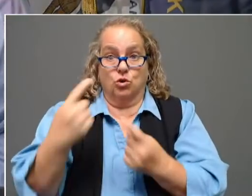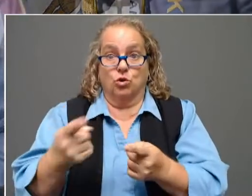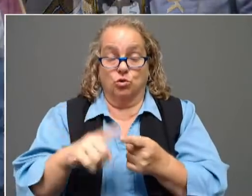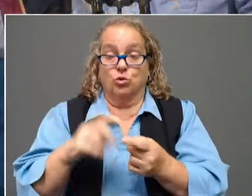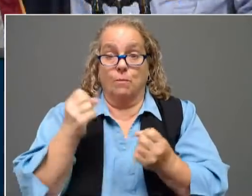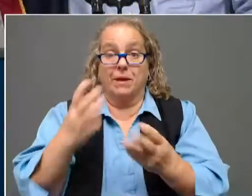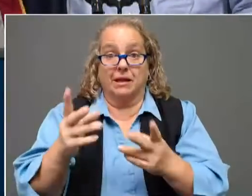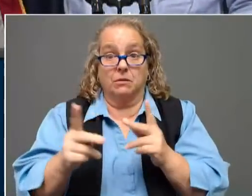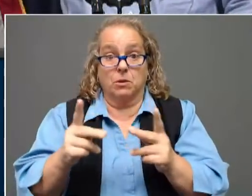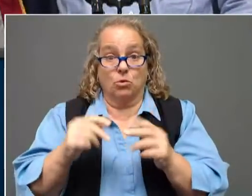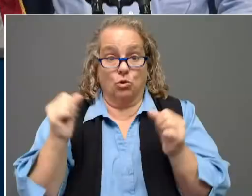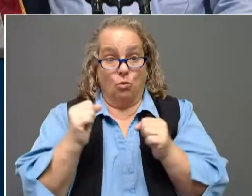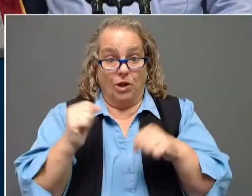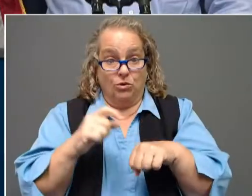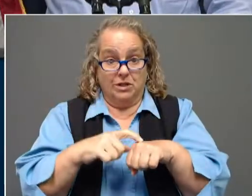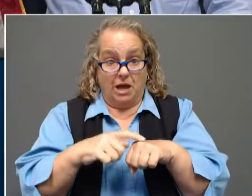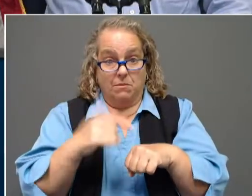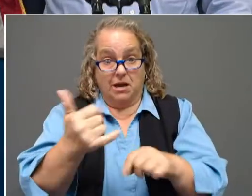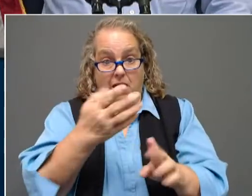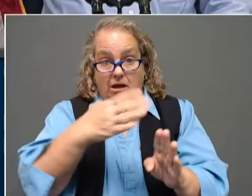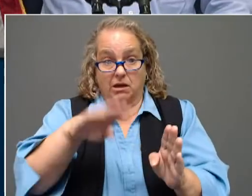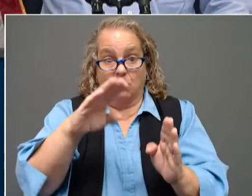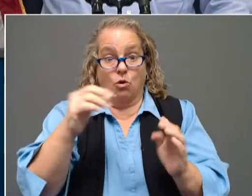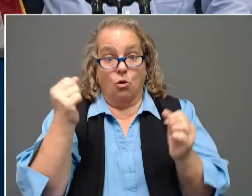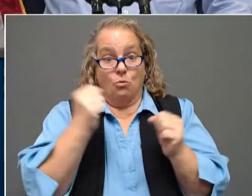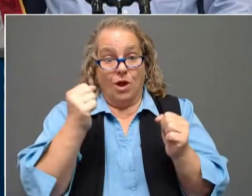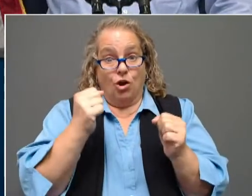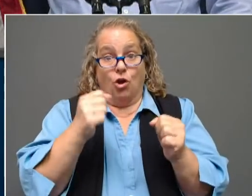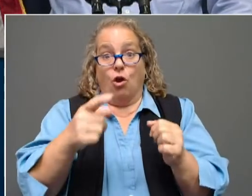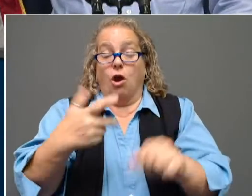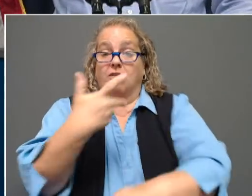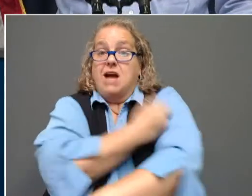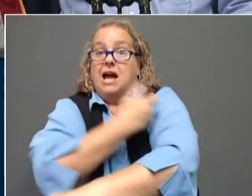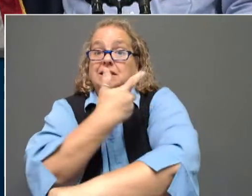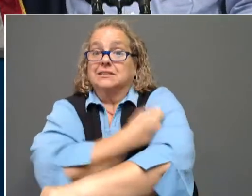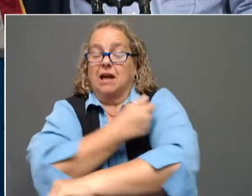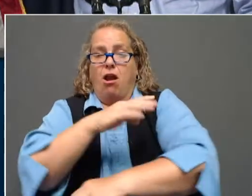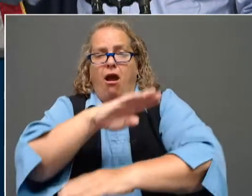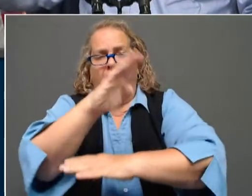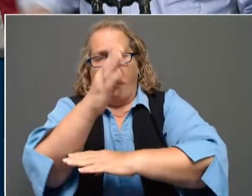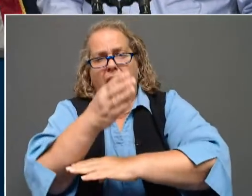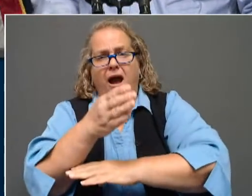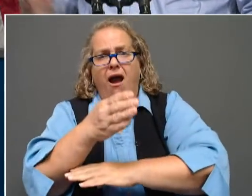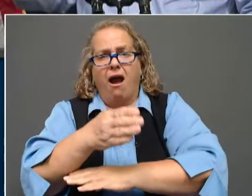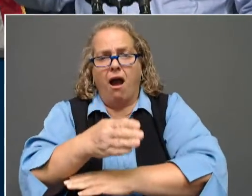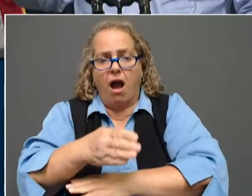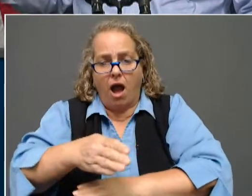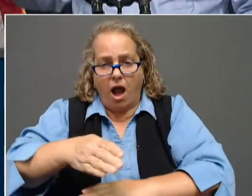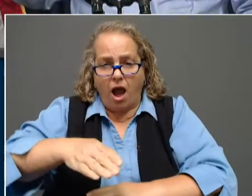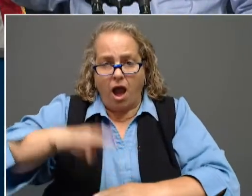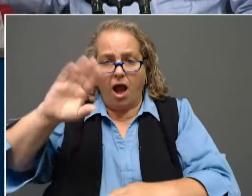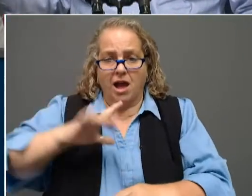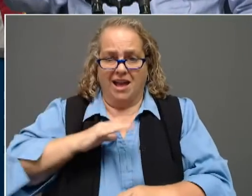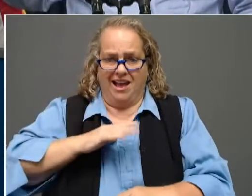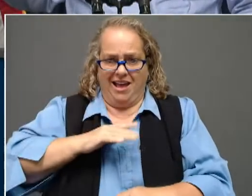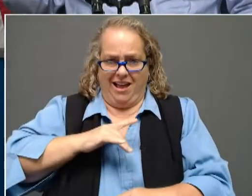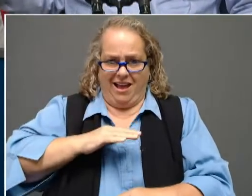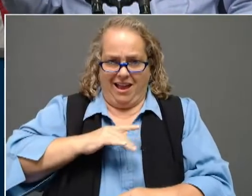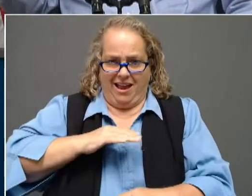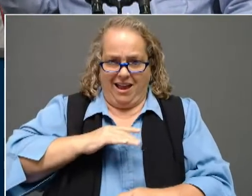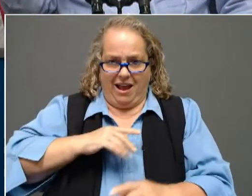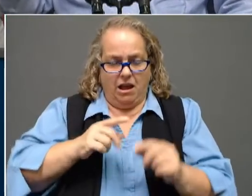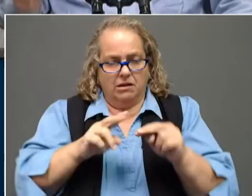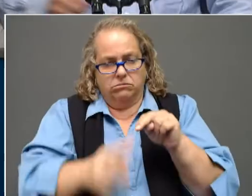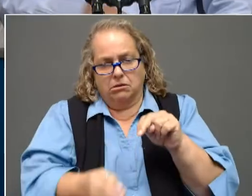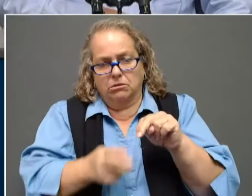winter. The miracle of vaccines put us in the right direction. We had week after week after